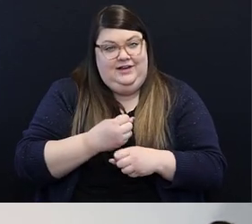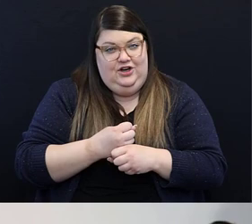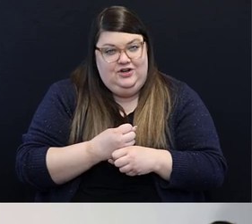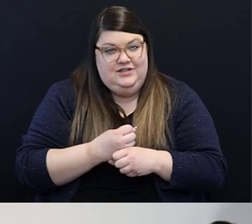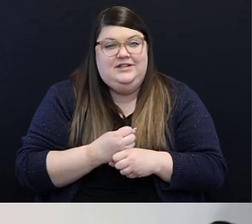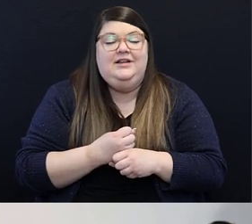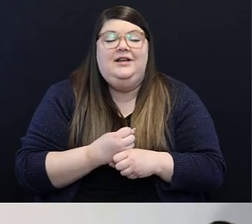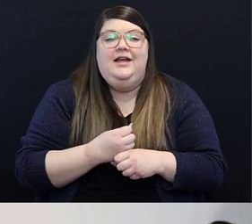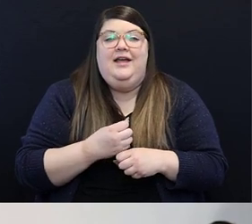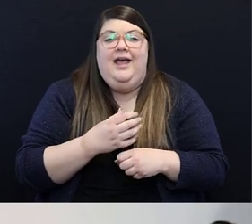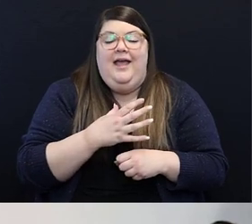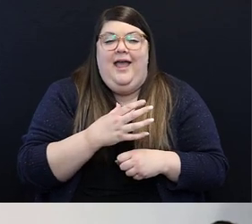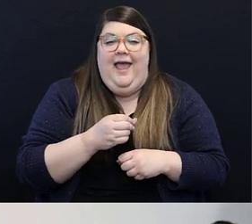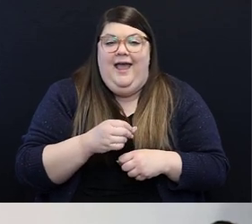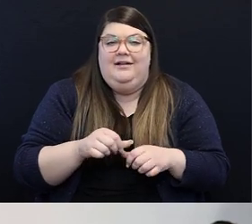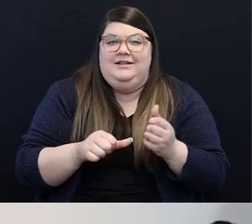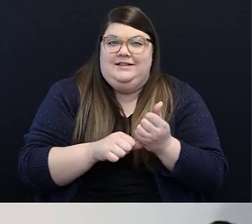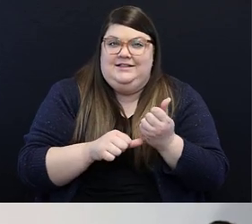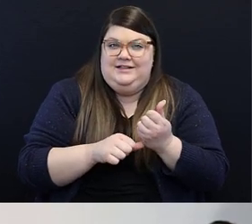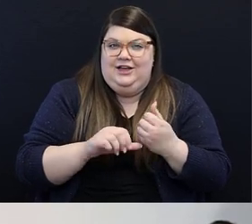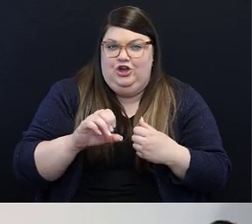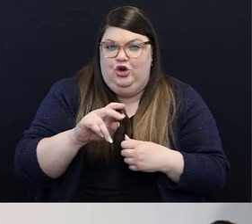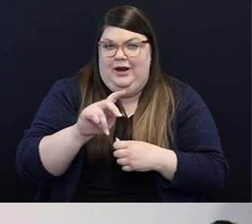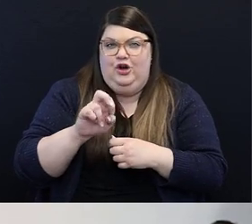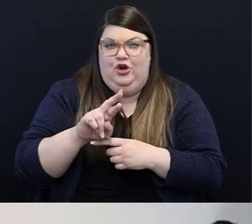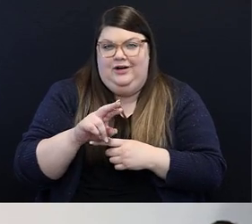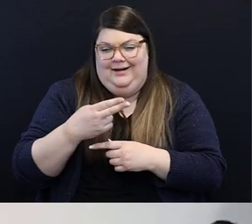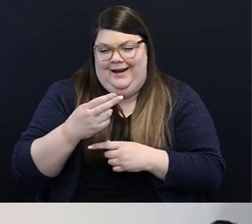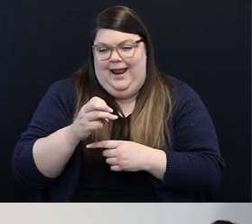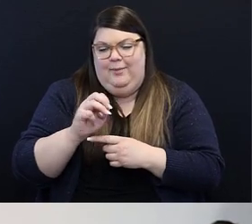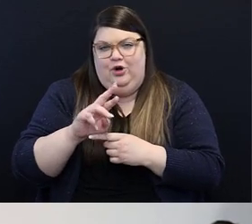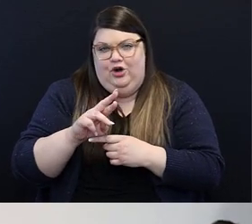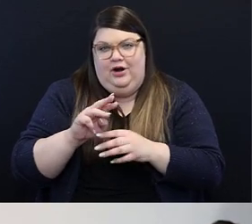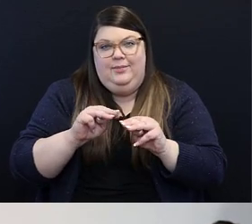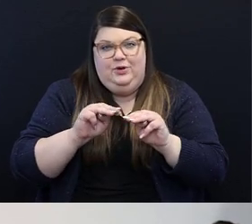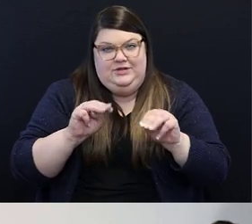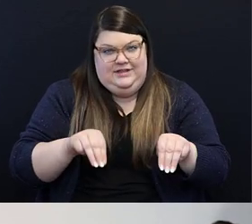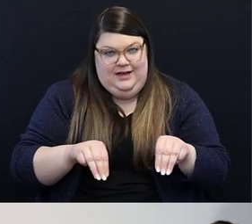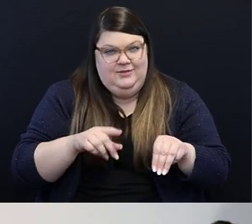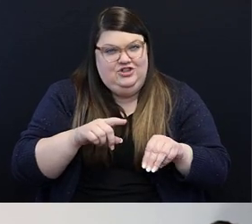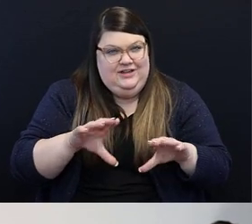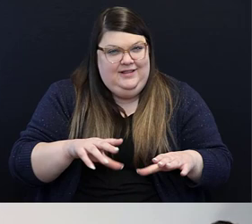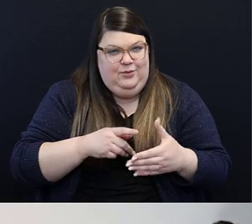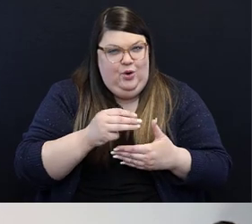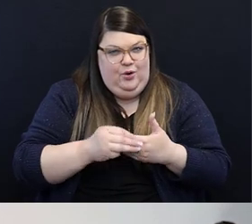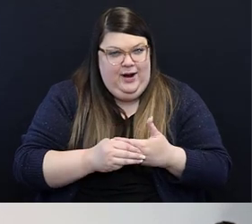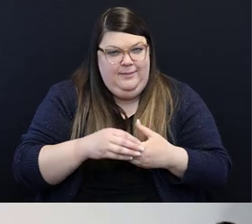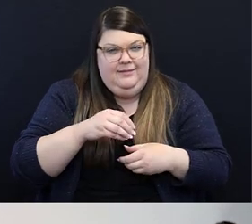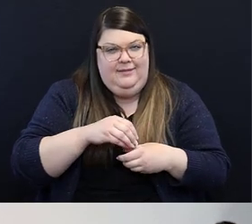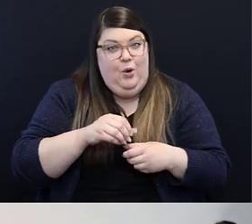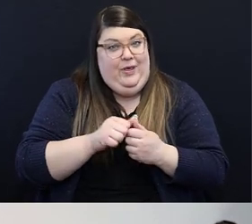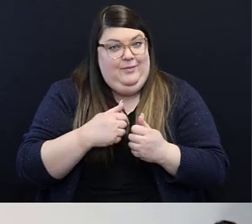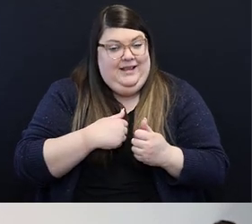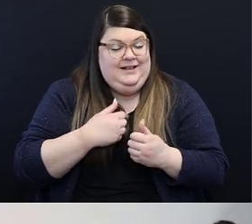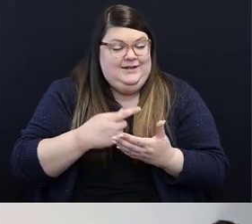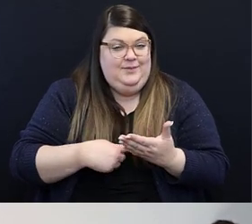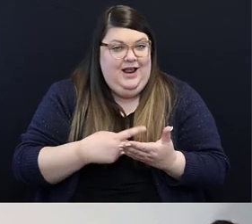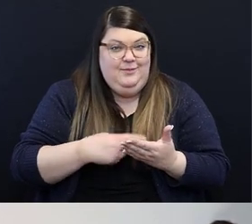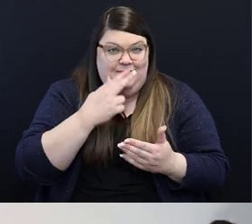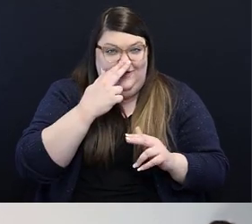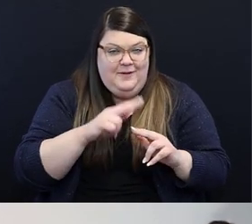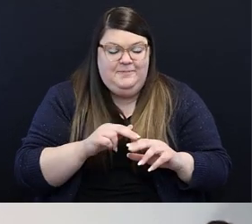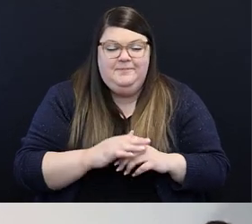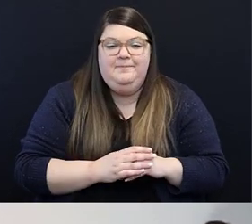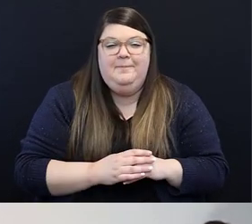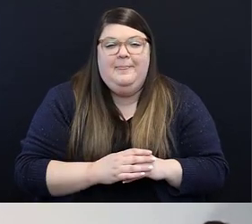assistant curator at the Hammer Museum, where she did the program at Art in Practice in Limerick Park with me sometimes. That was